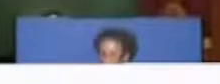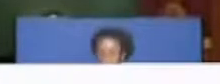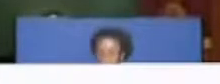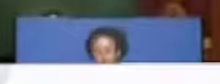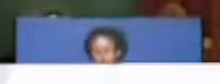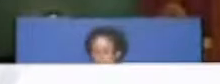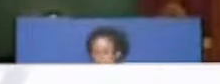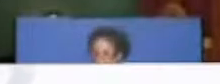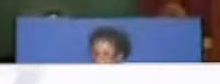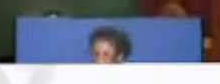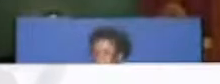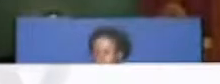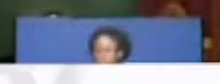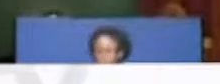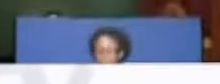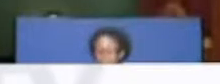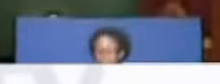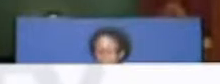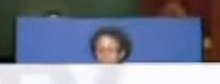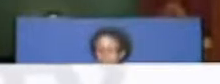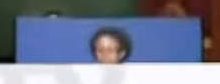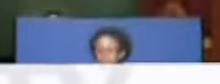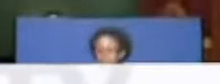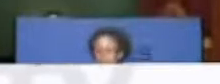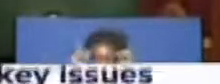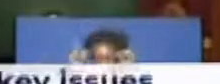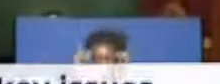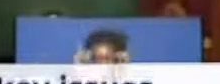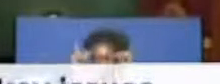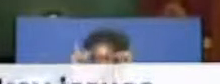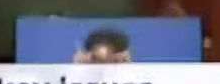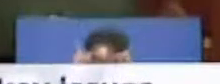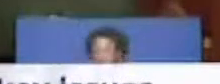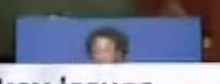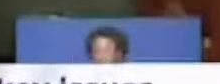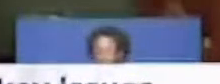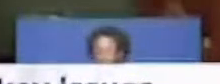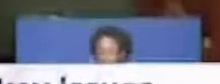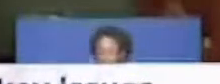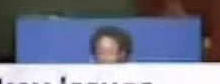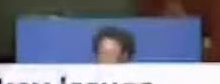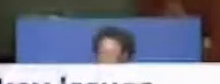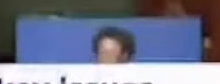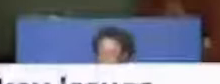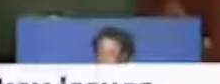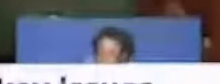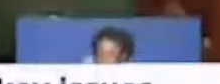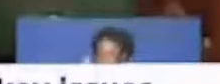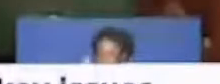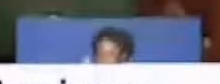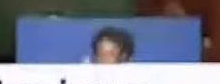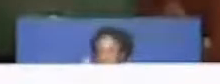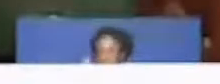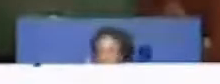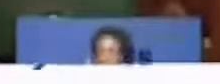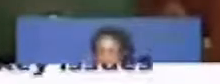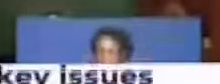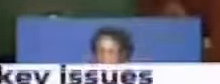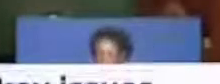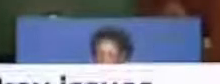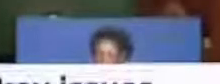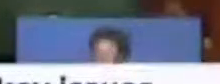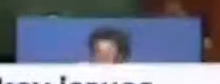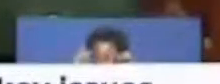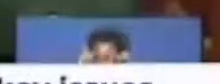intervention was in the livestock subsector. The Kenya shillings 1.5 billion National Livestock